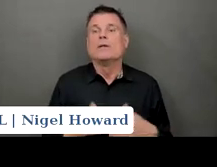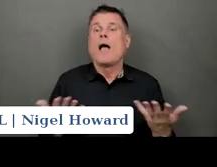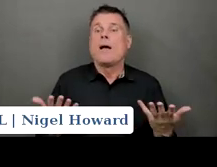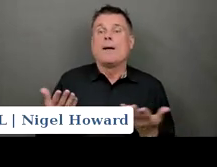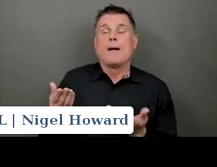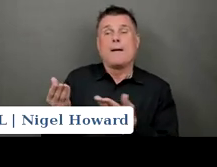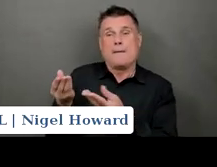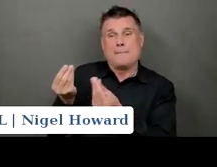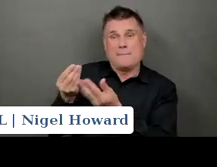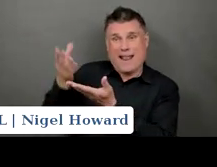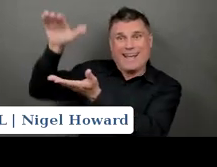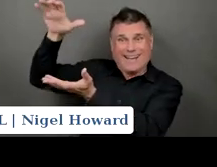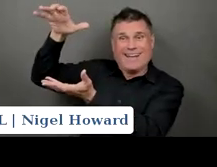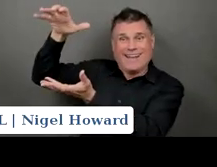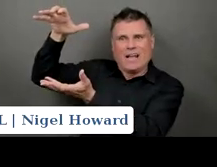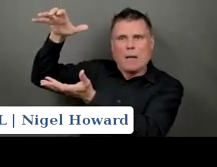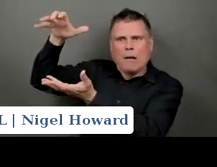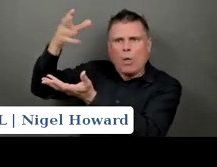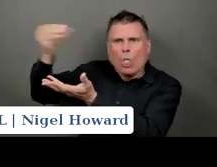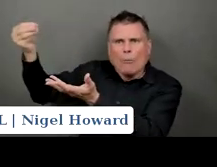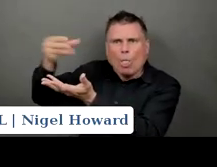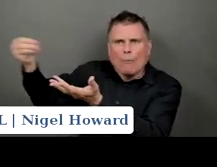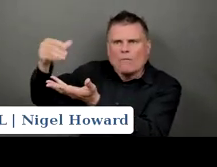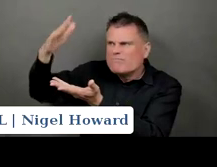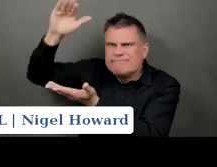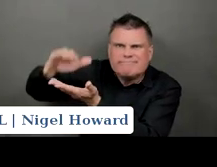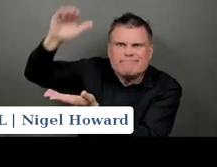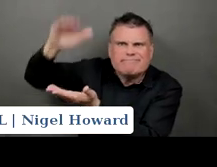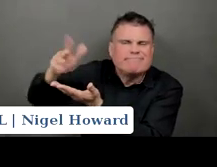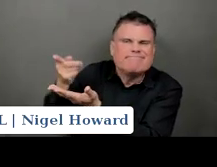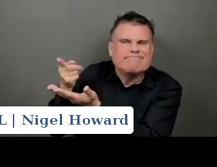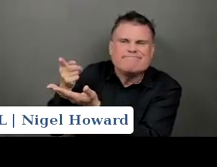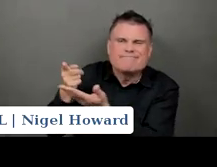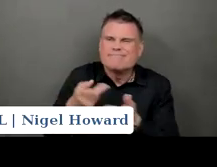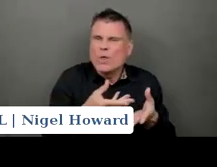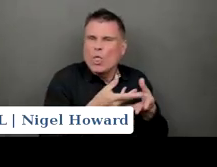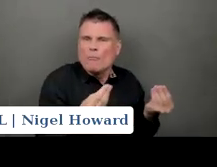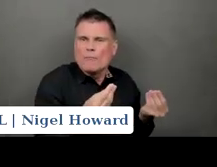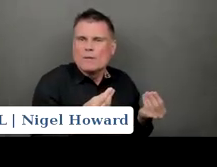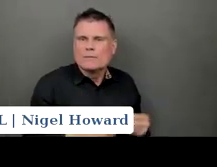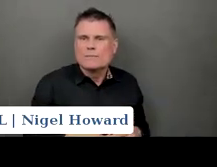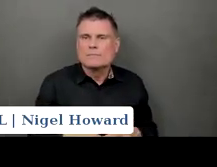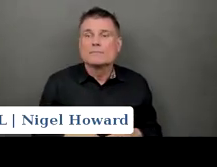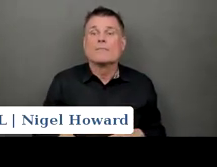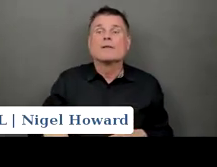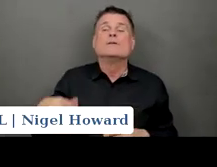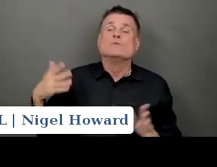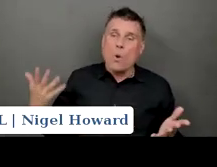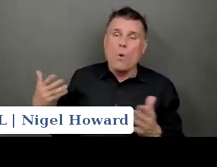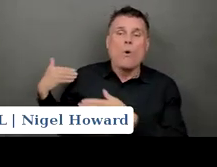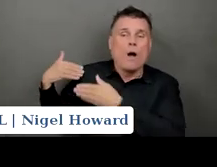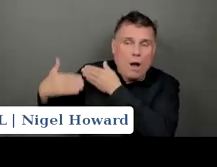wage. There has been attempts, but it is, it's still very informal sector driven in many